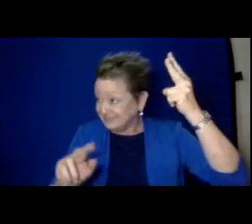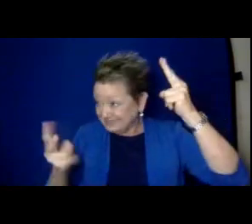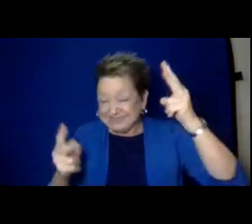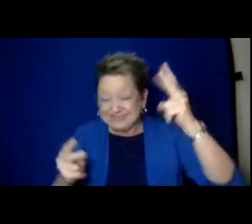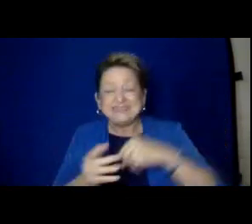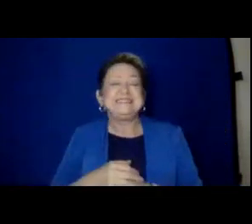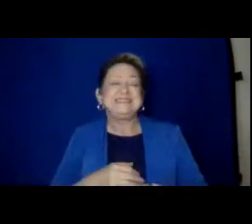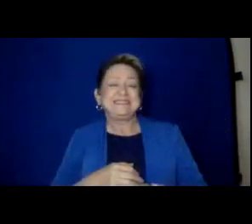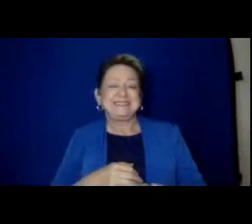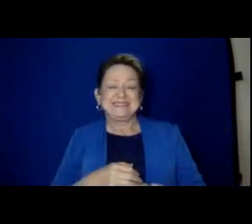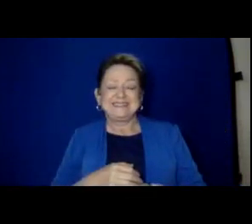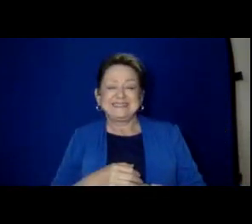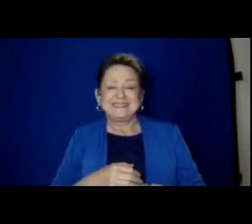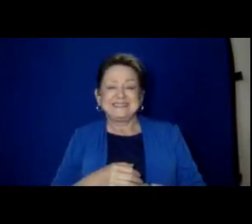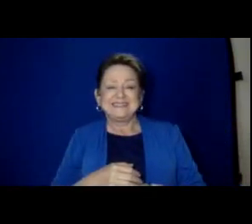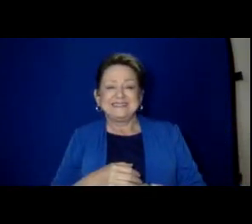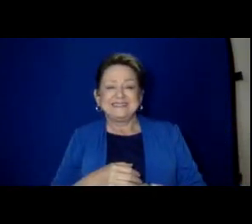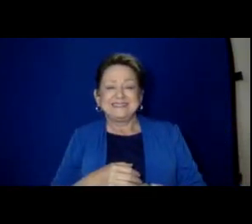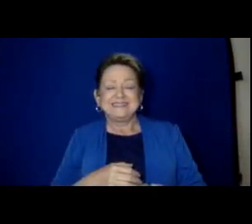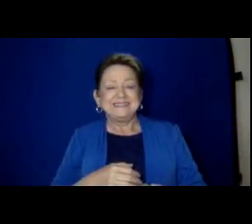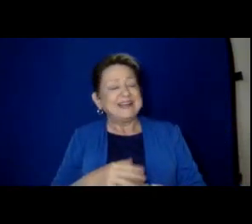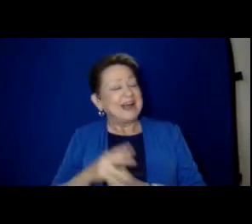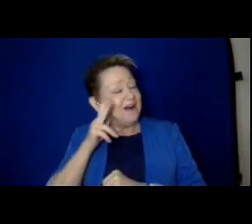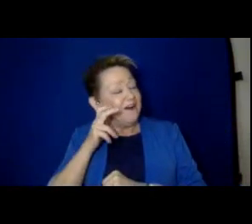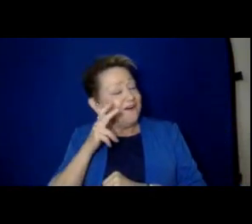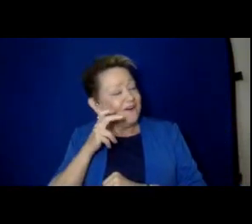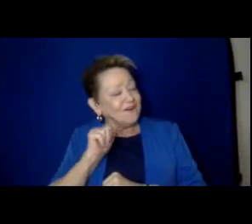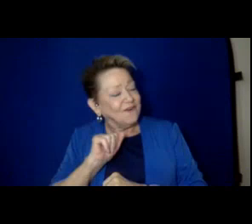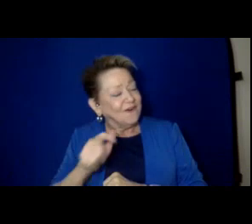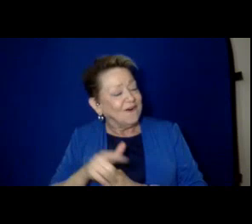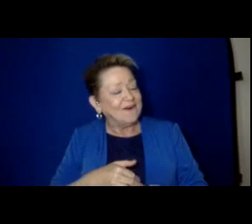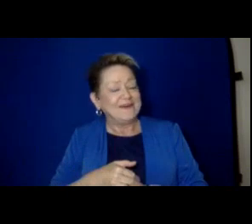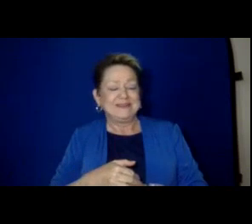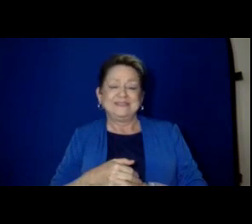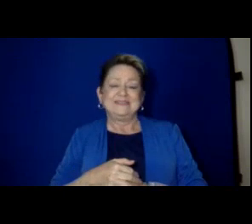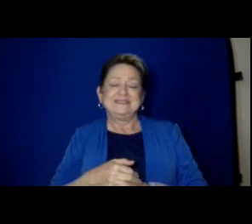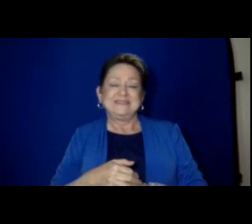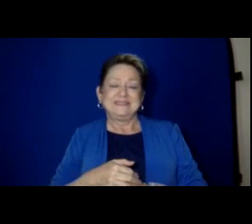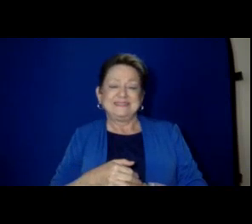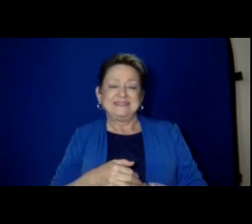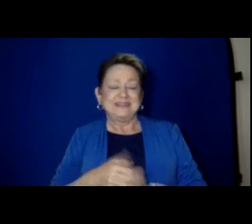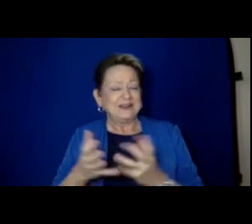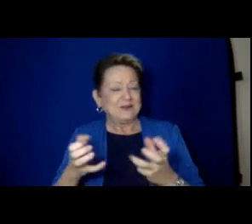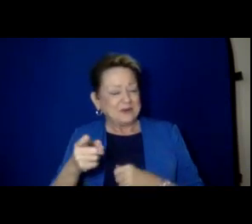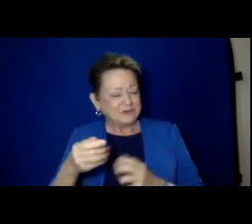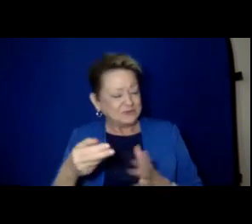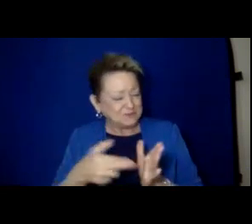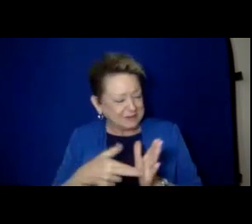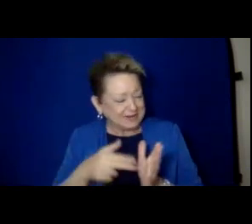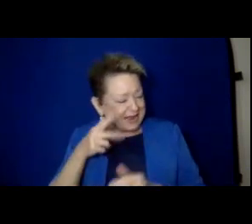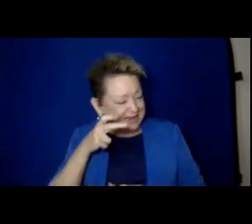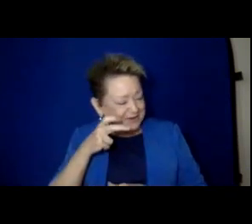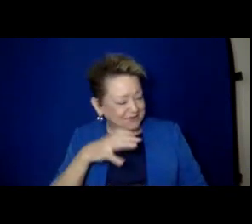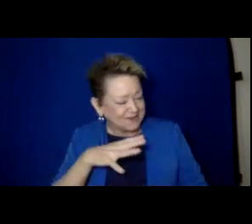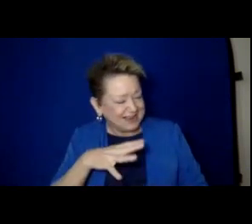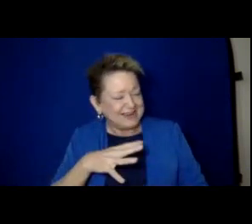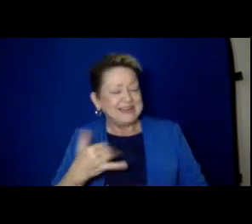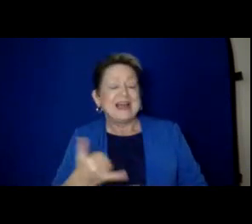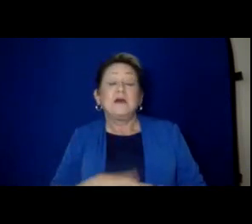second. All right, I think I turned up my mic, so just in case I've been having y'all repeat anything, I hear okay